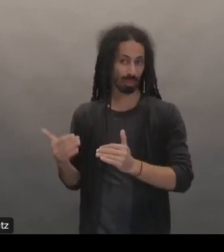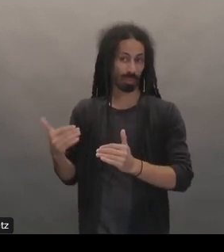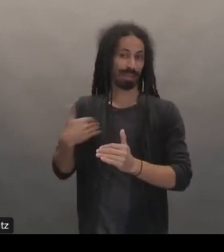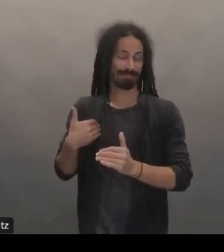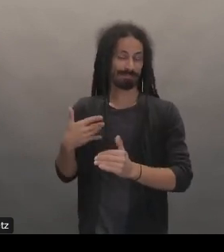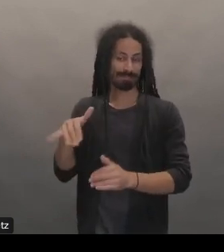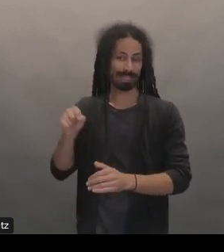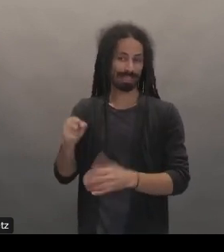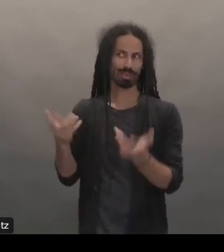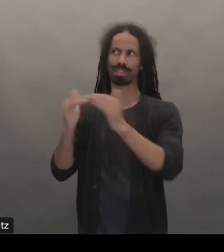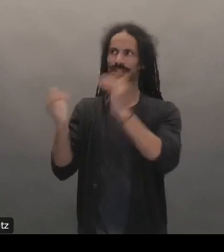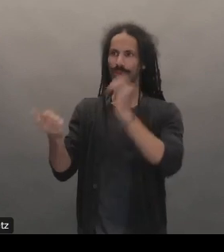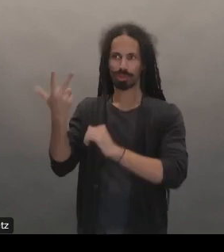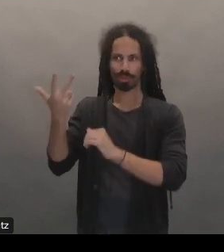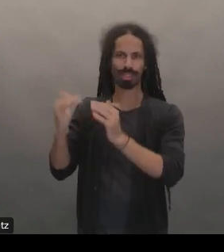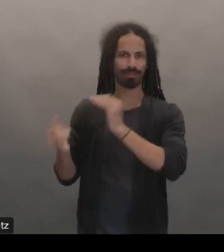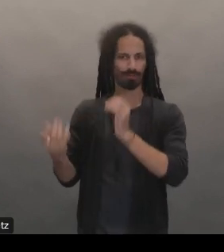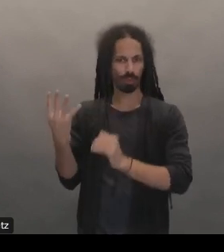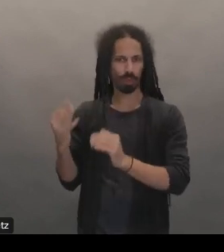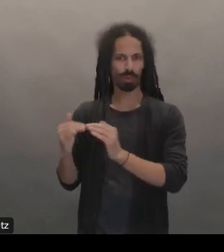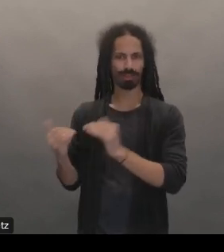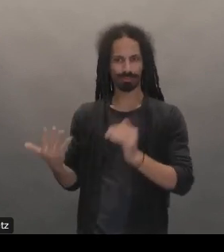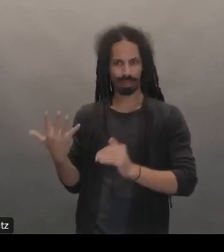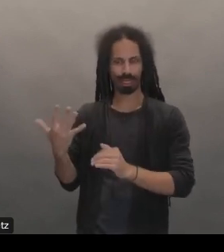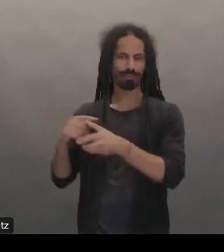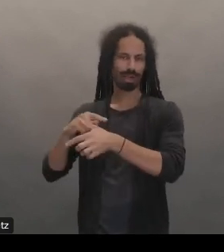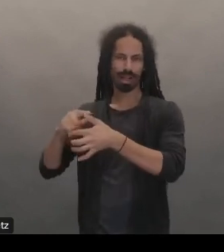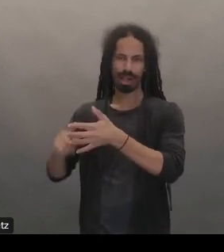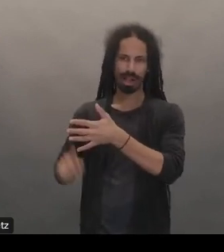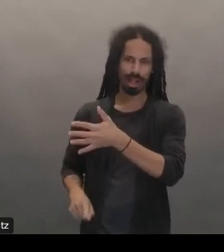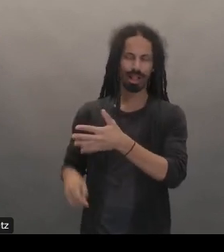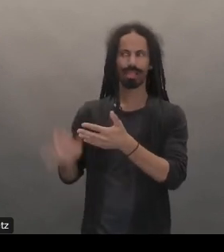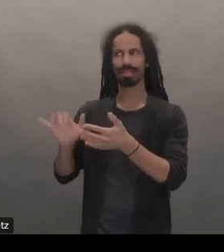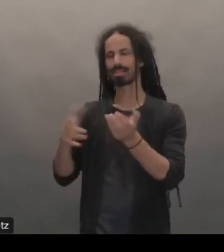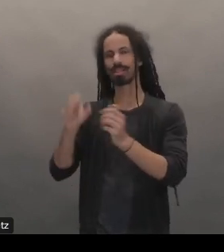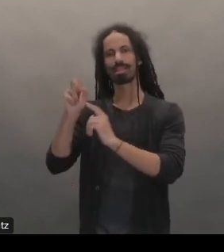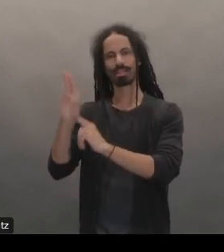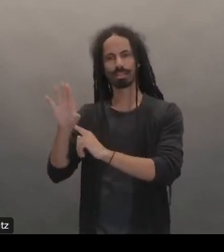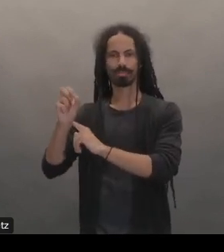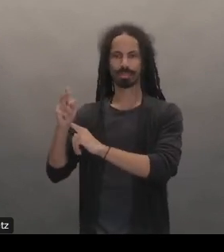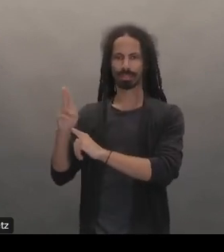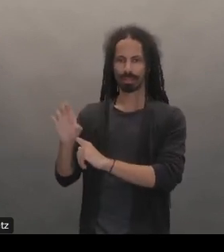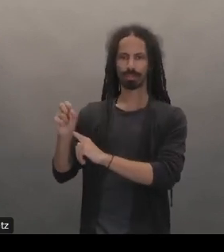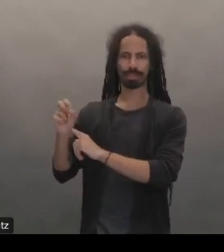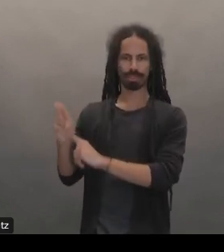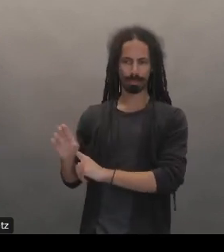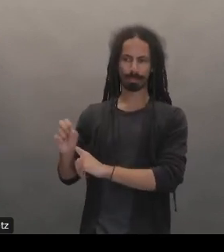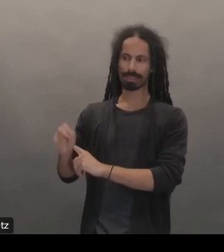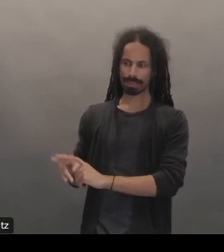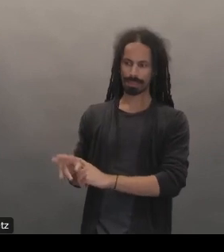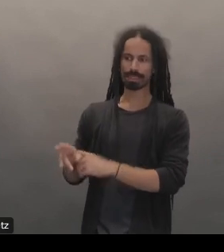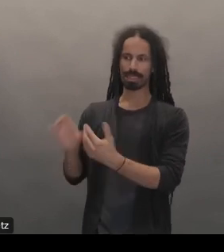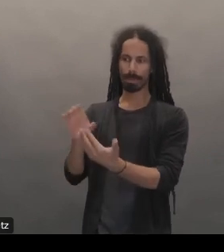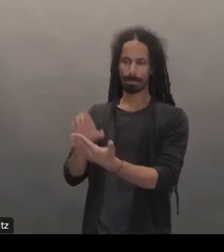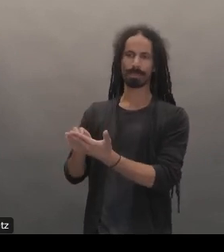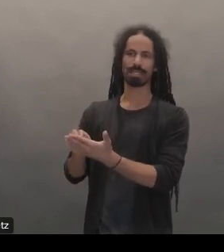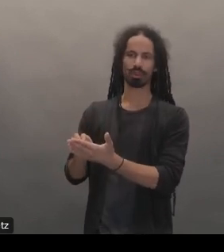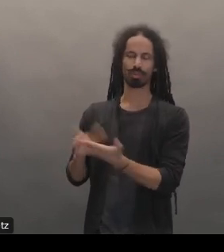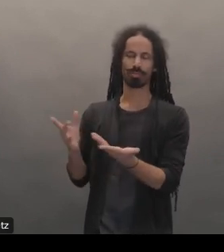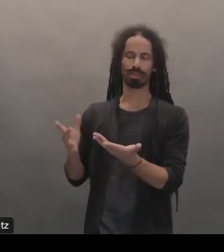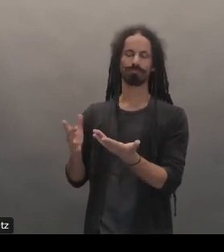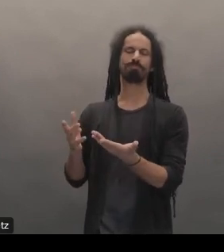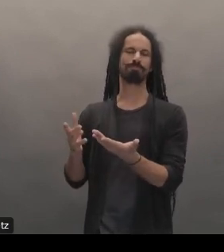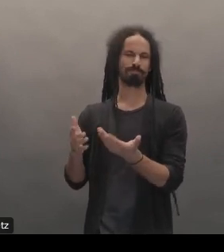there's a level 3 heading, level 4, that's where we would get into like the subsections, etc. But